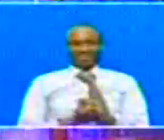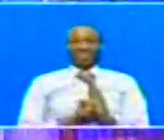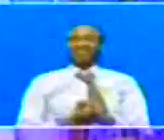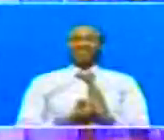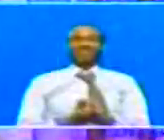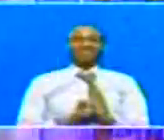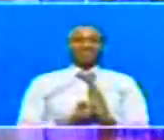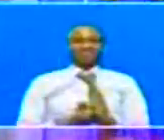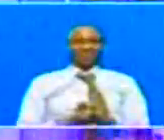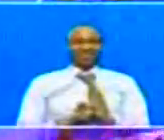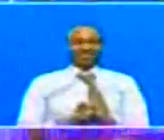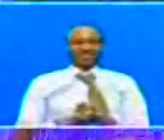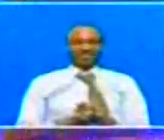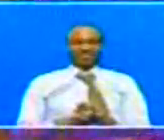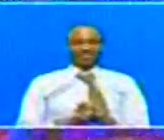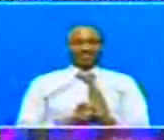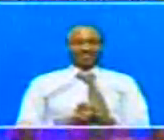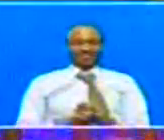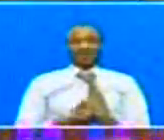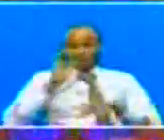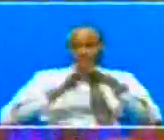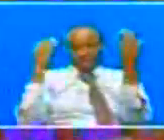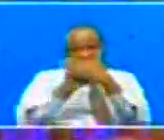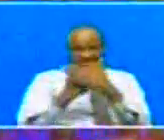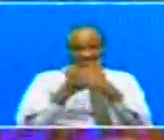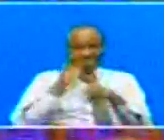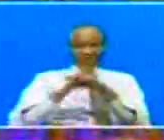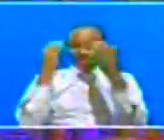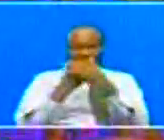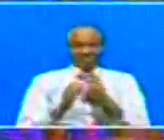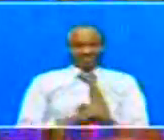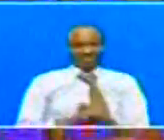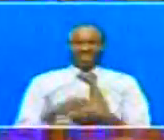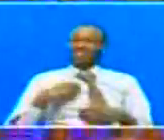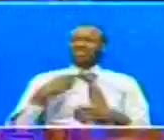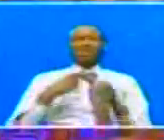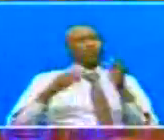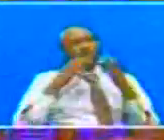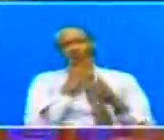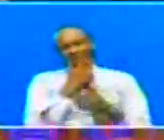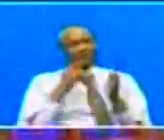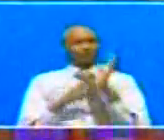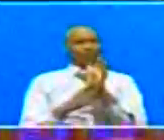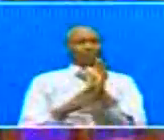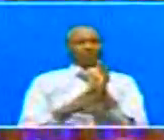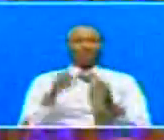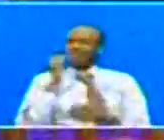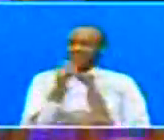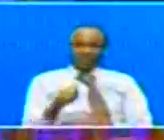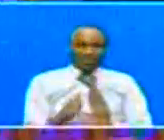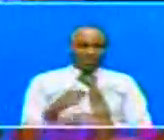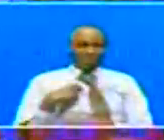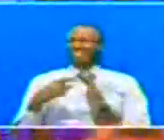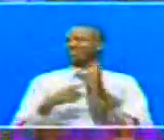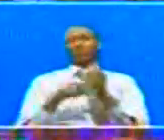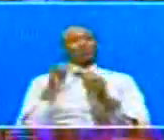done, Jeff. What's the hurry, man? Thank you. What's the hurry? No. Good night. Good night. Yeah. No. It was just a wonderful show. Because it's not over yet. I know. But what a